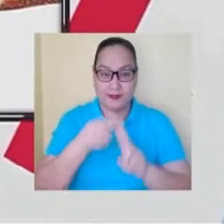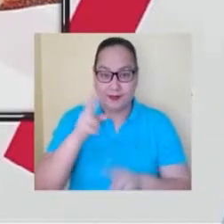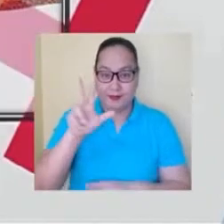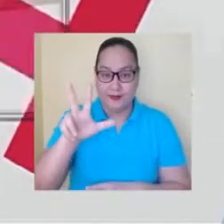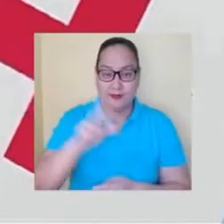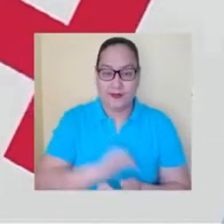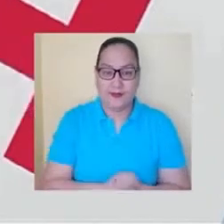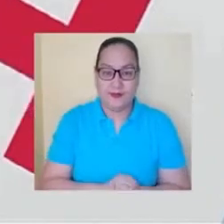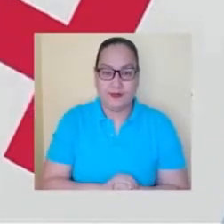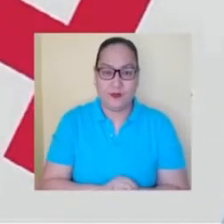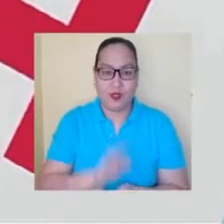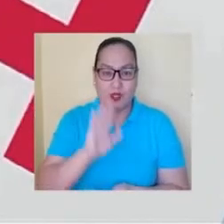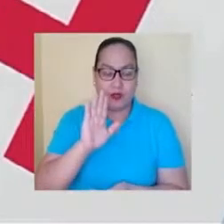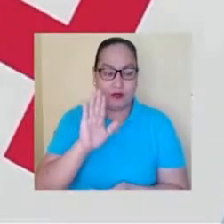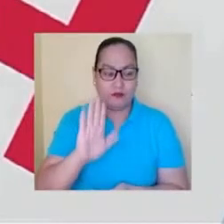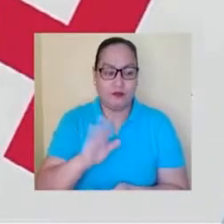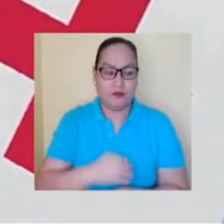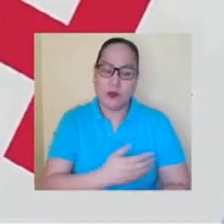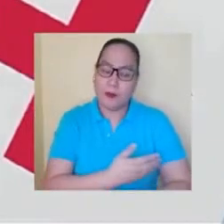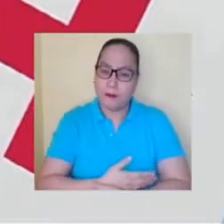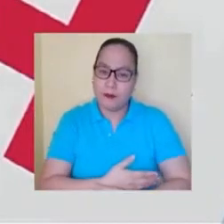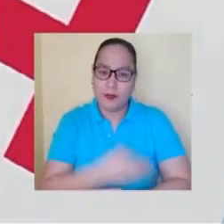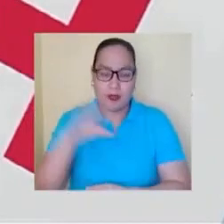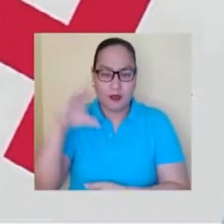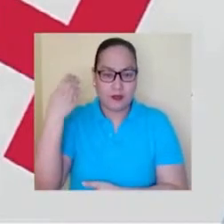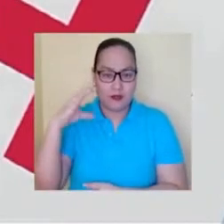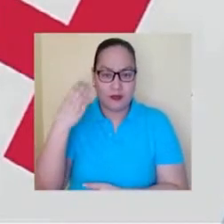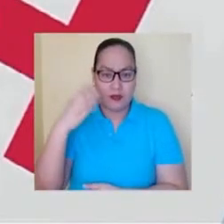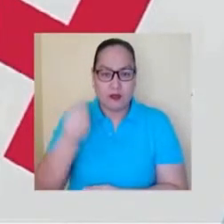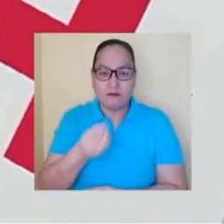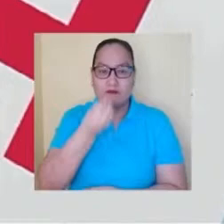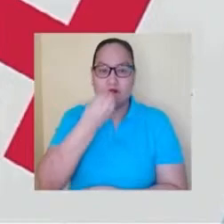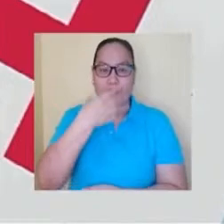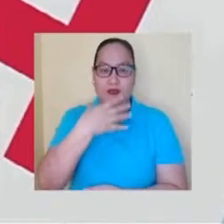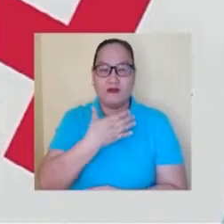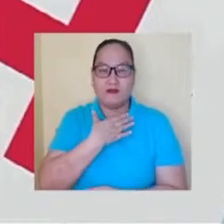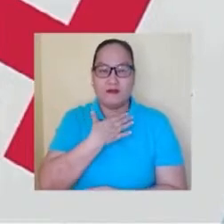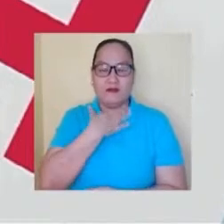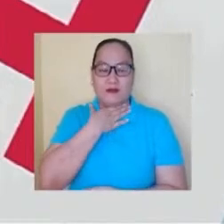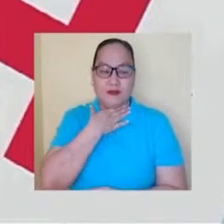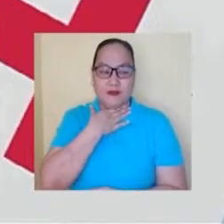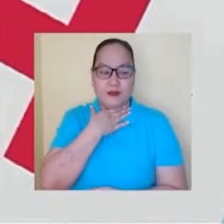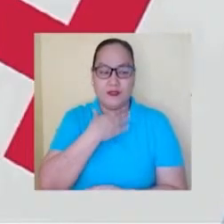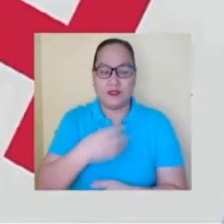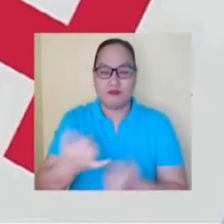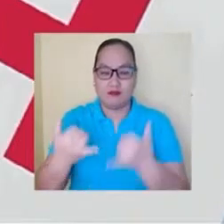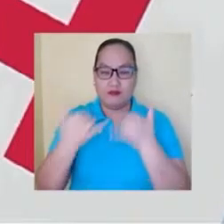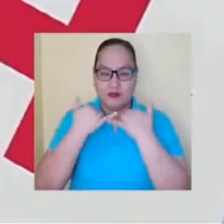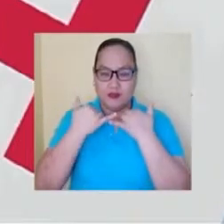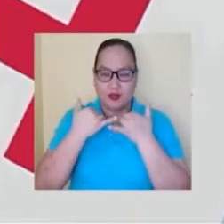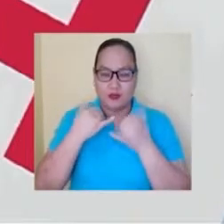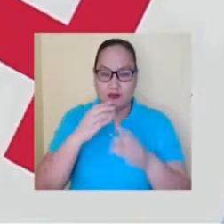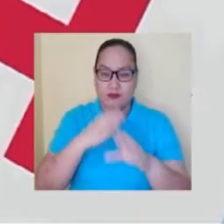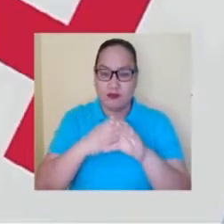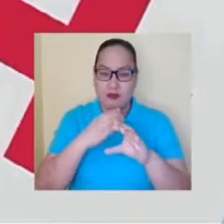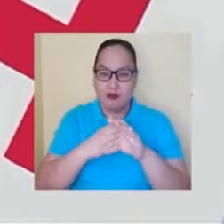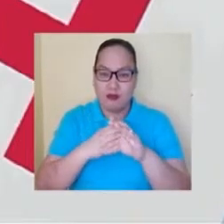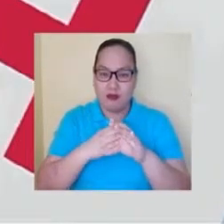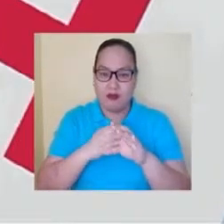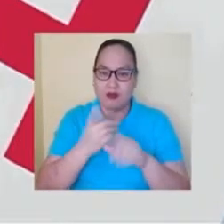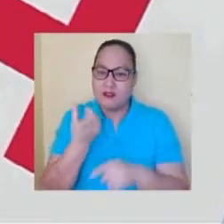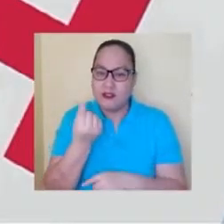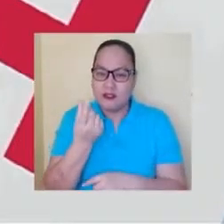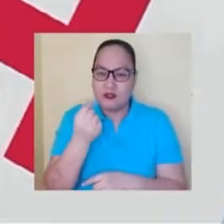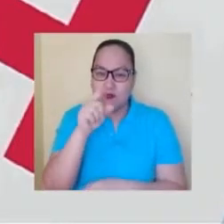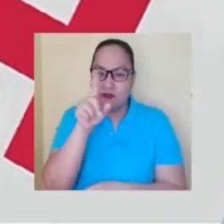3. Your baby cousin accidentally swallows a small part of a toy car and it gets stuck in his throat. What